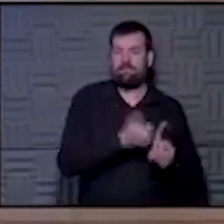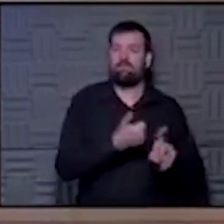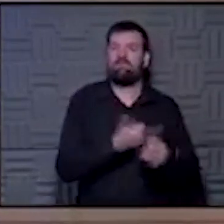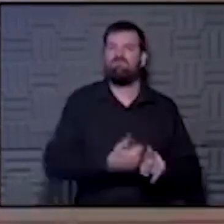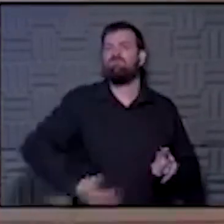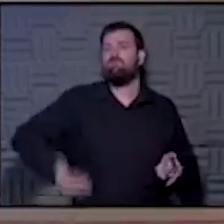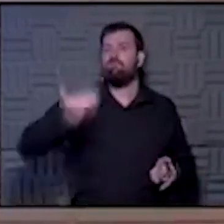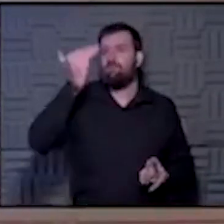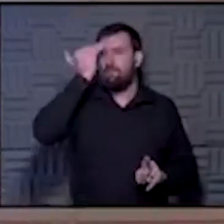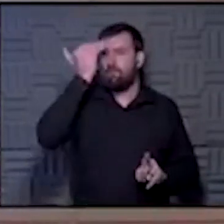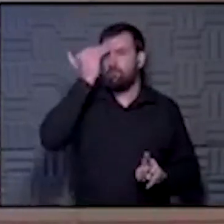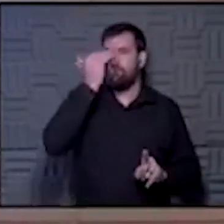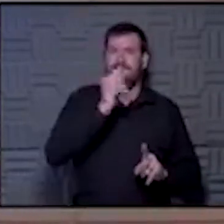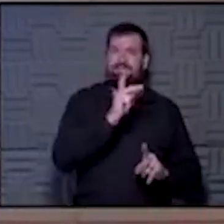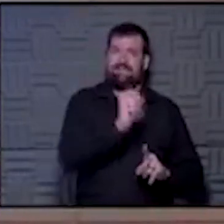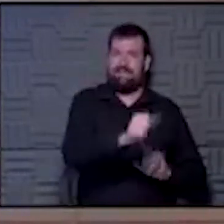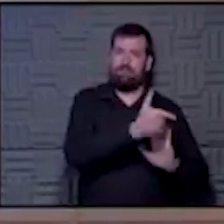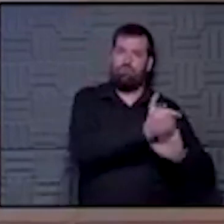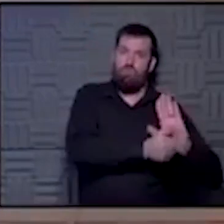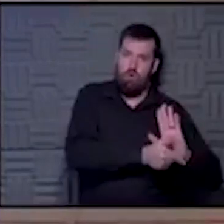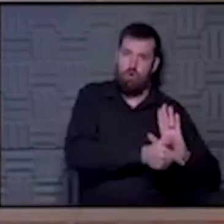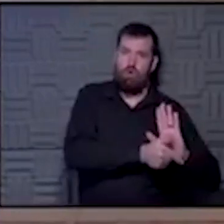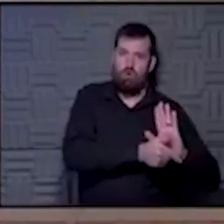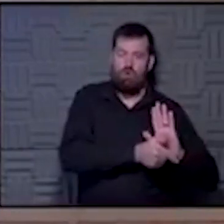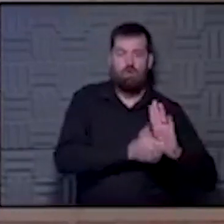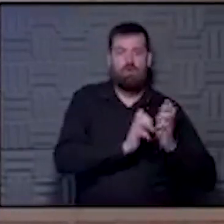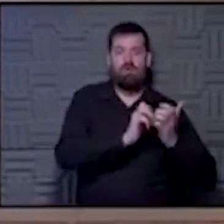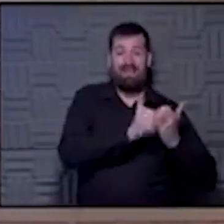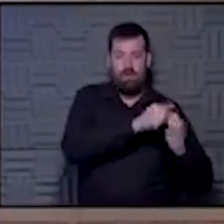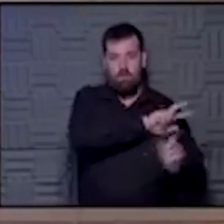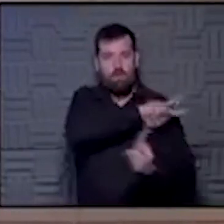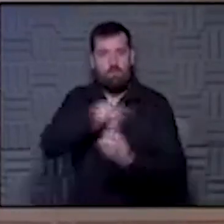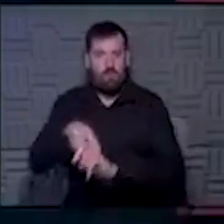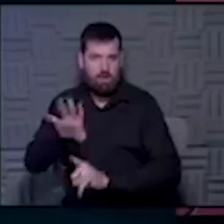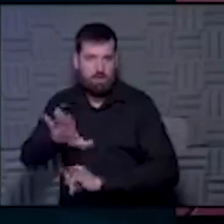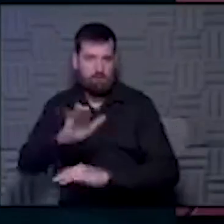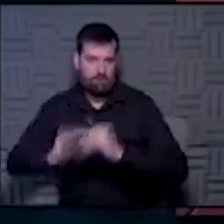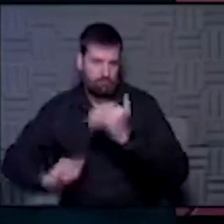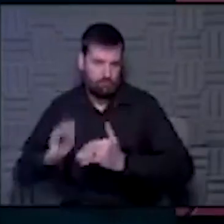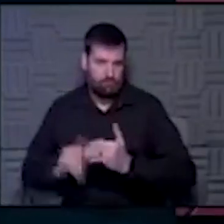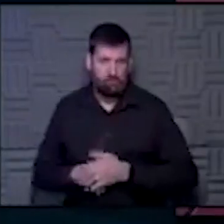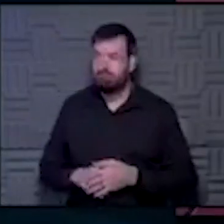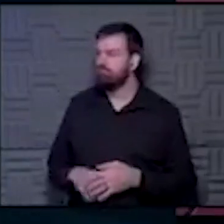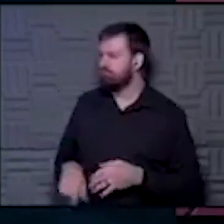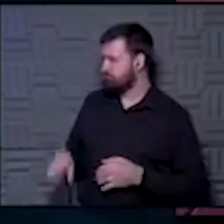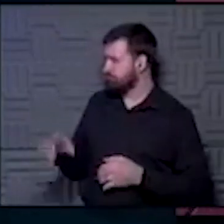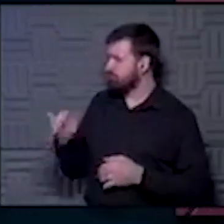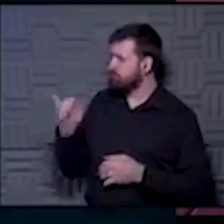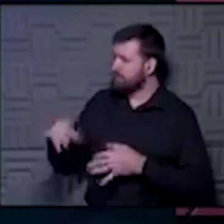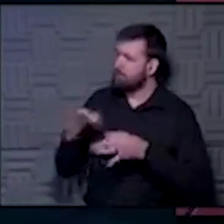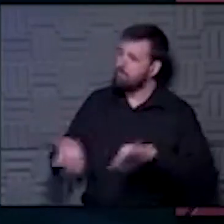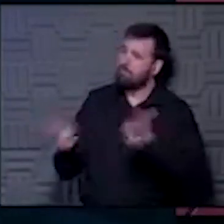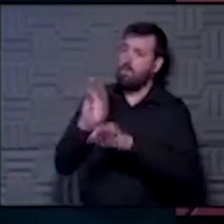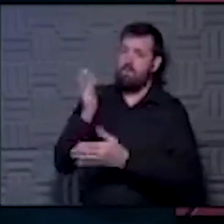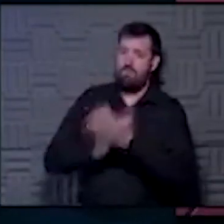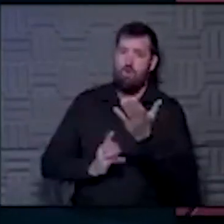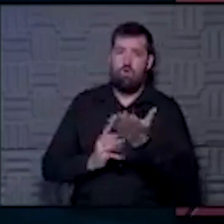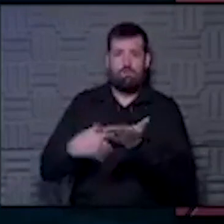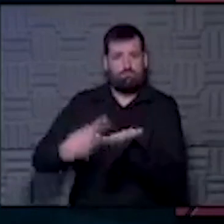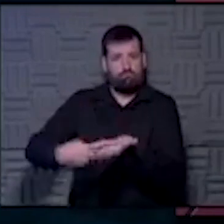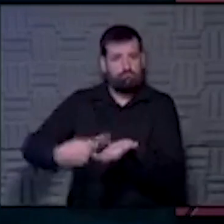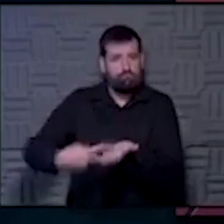the Kansas regulations and how to apply them. I think that's an important part of the